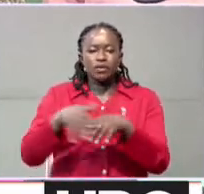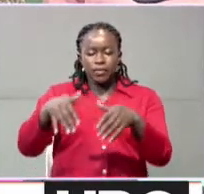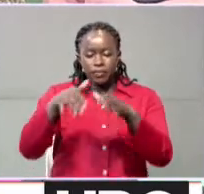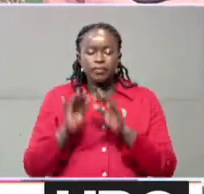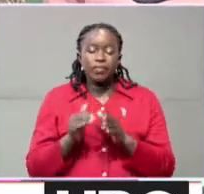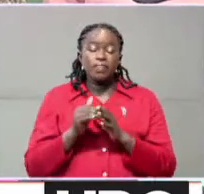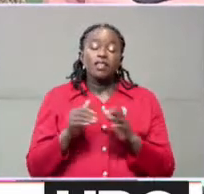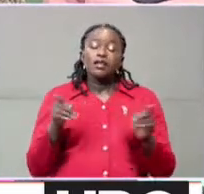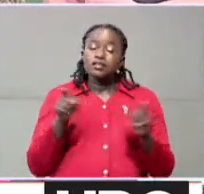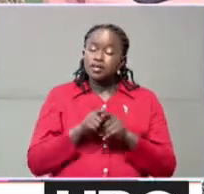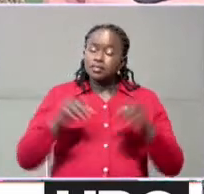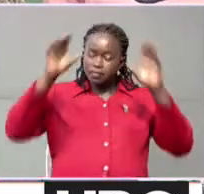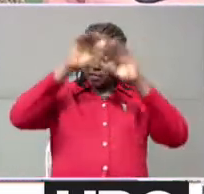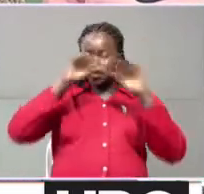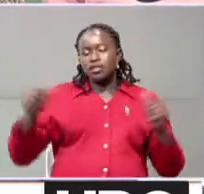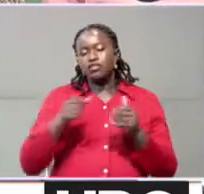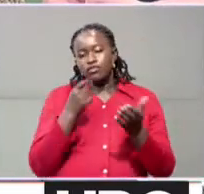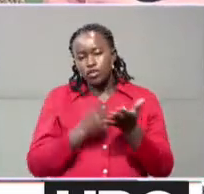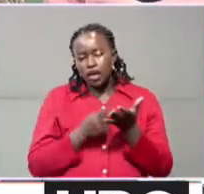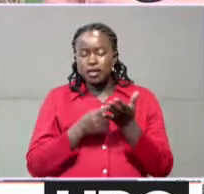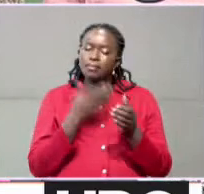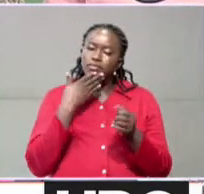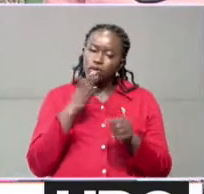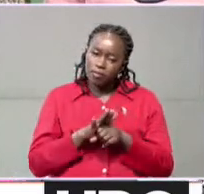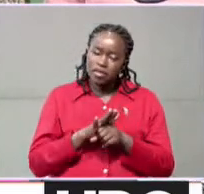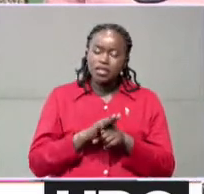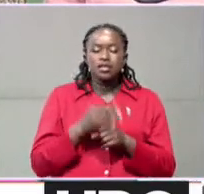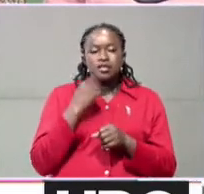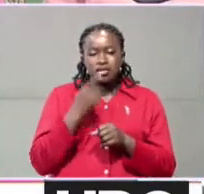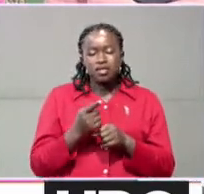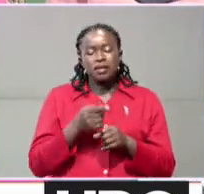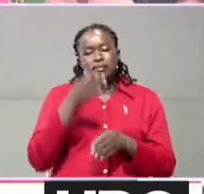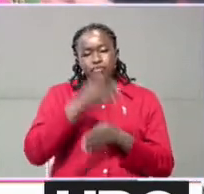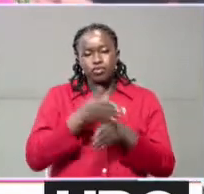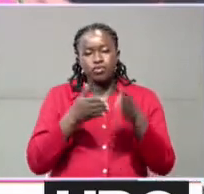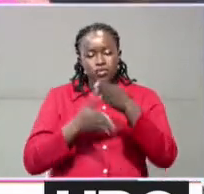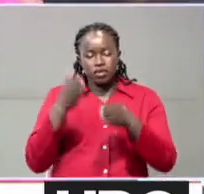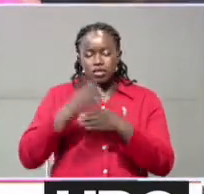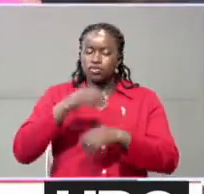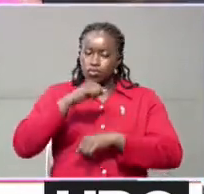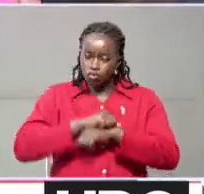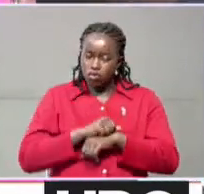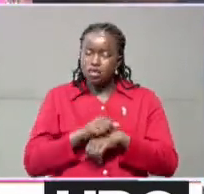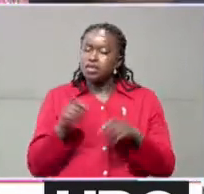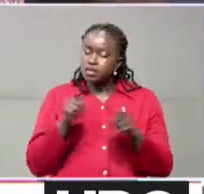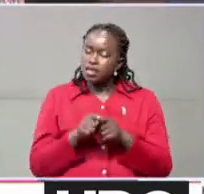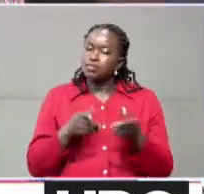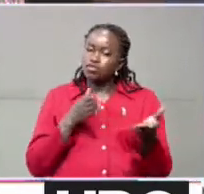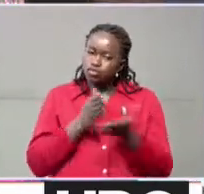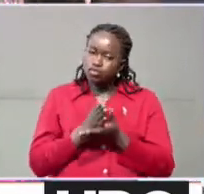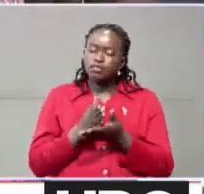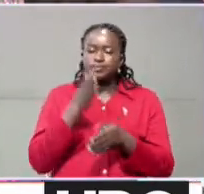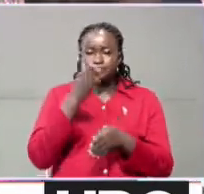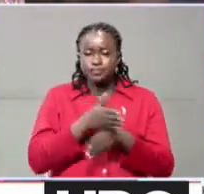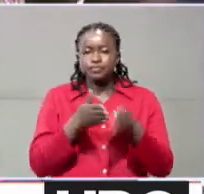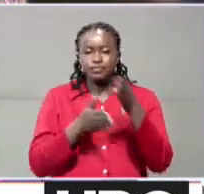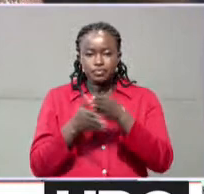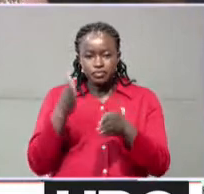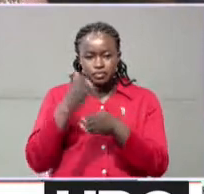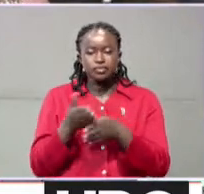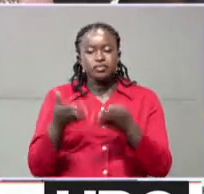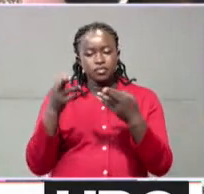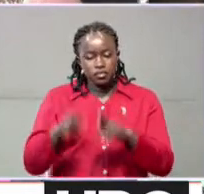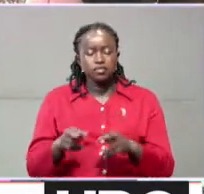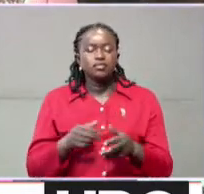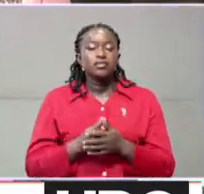the republic of uganda made the pledge that the school be constructed and indeed the construction was done but since